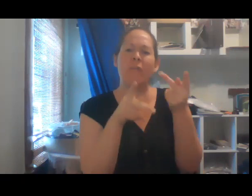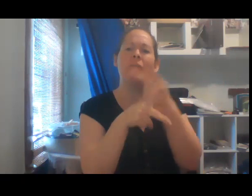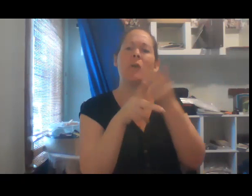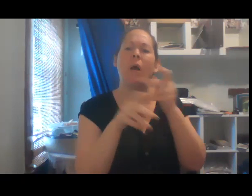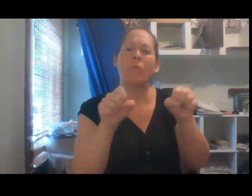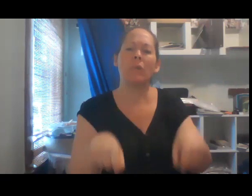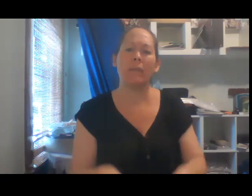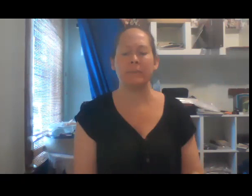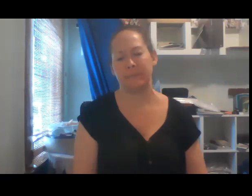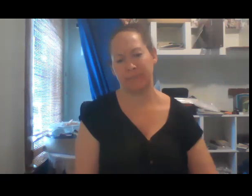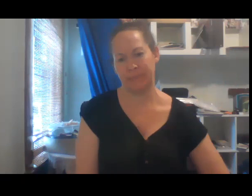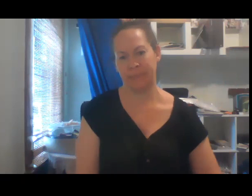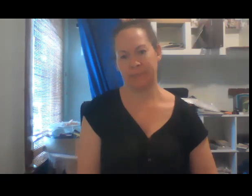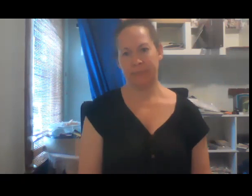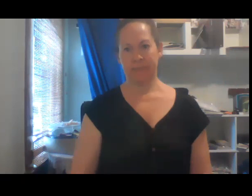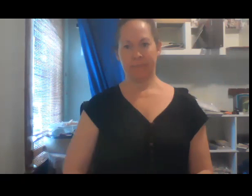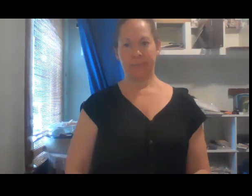in 50 years?